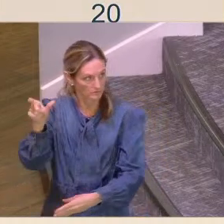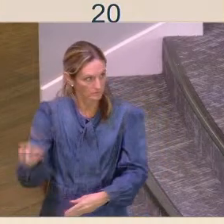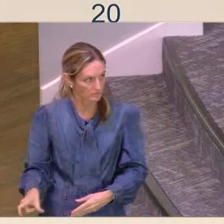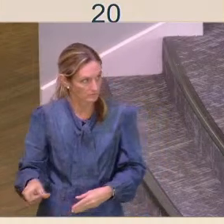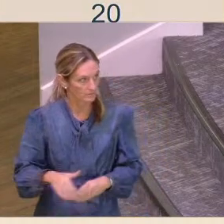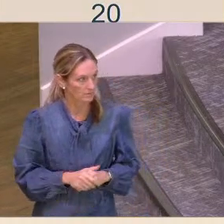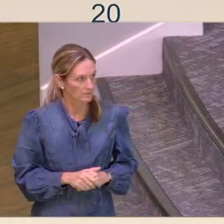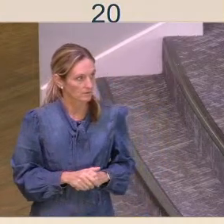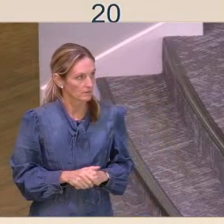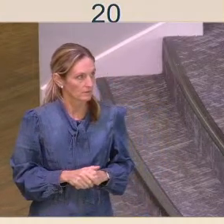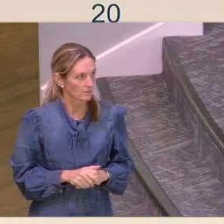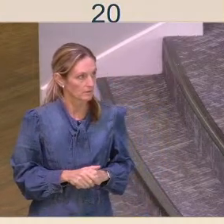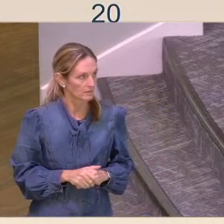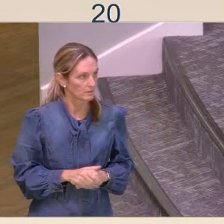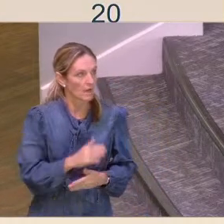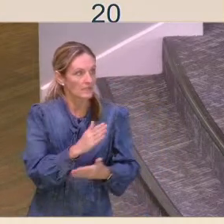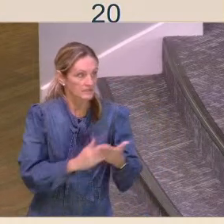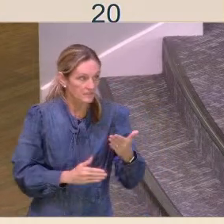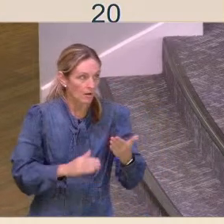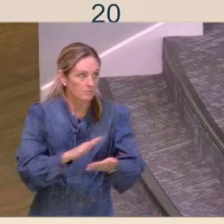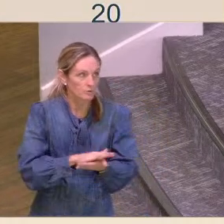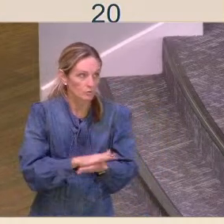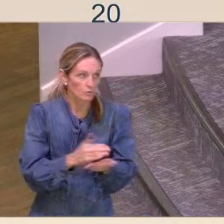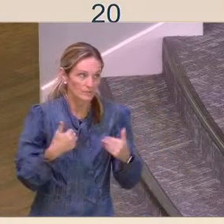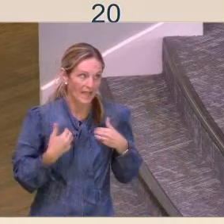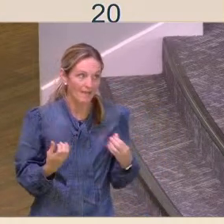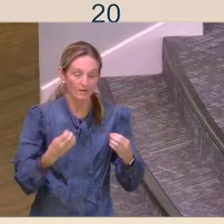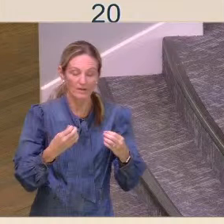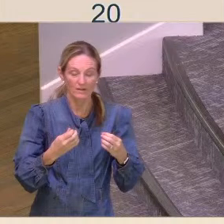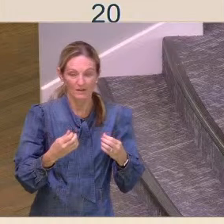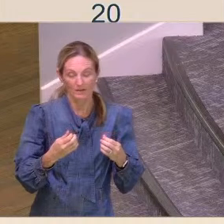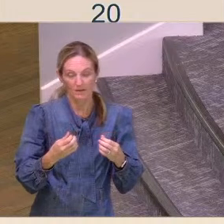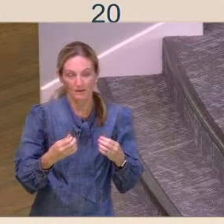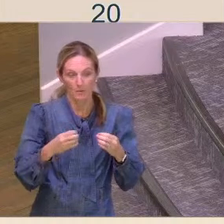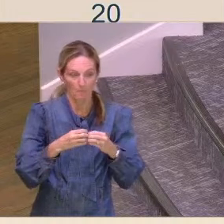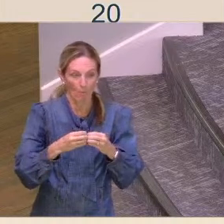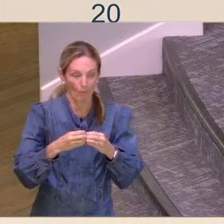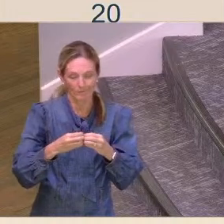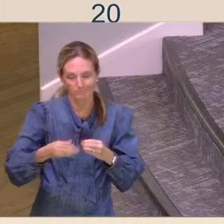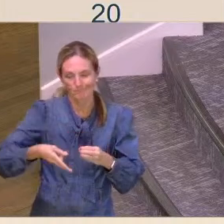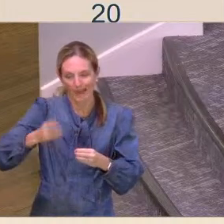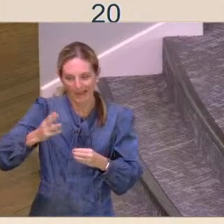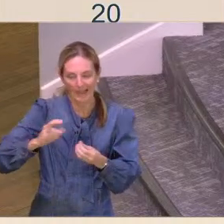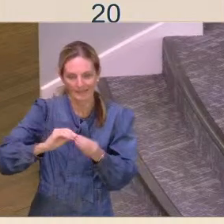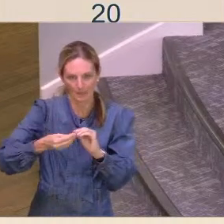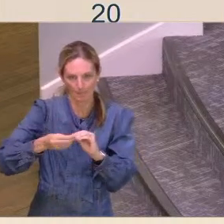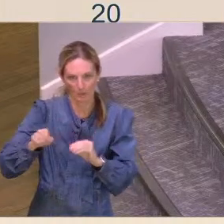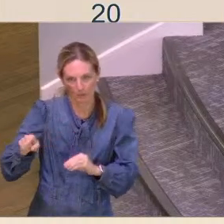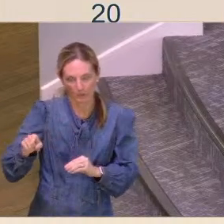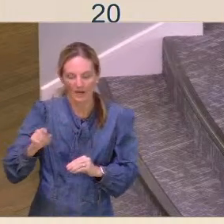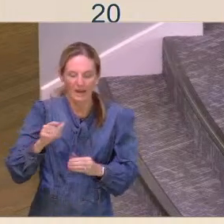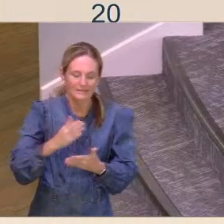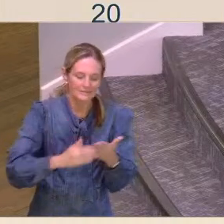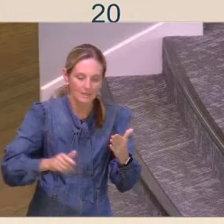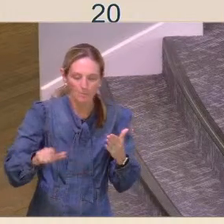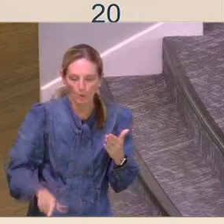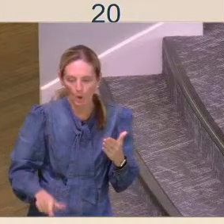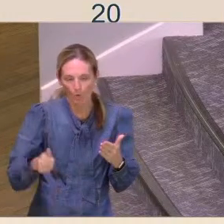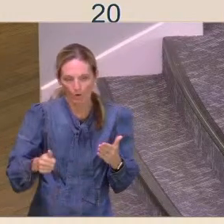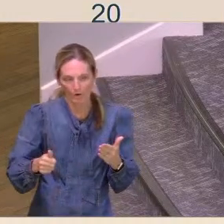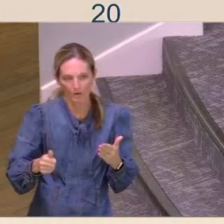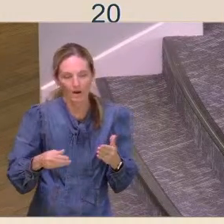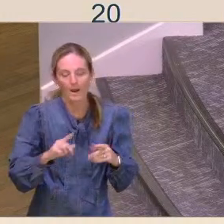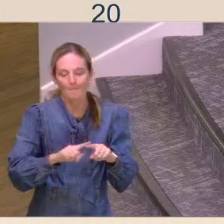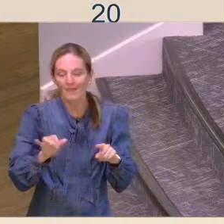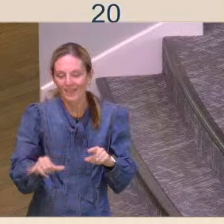Some schools, some classrooms may have have an actual higher ratio than this. Some may have a lower, but district-wide, this